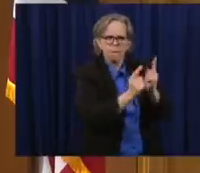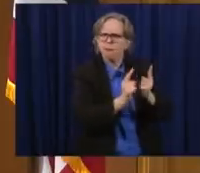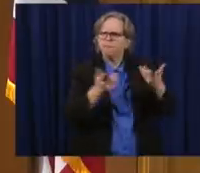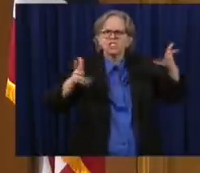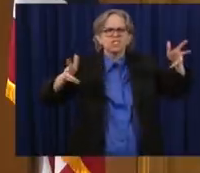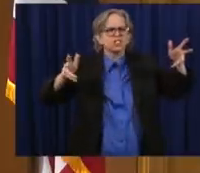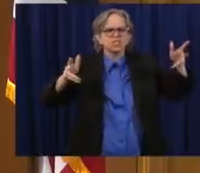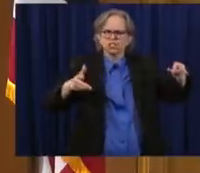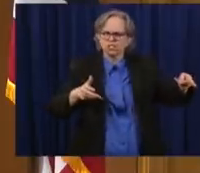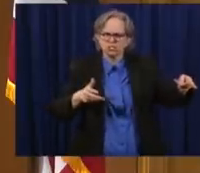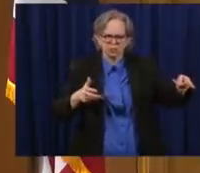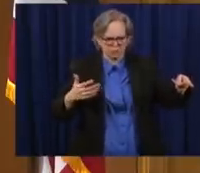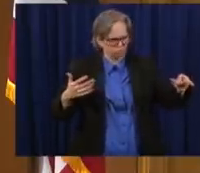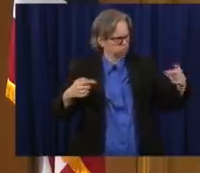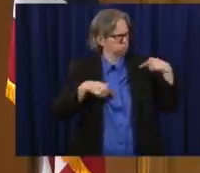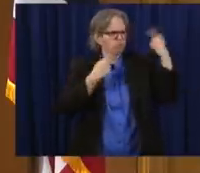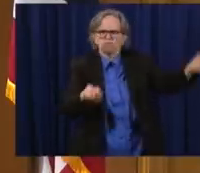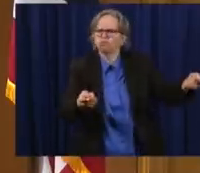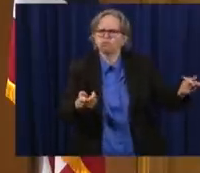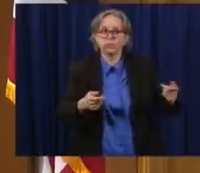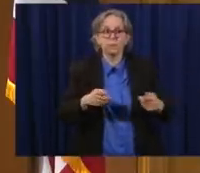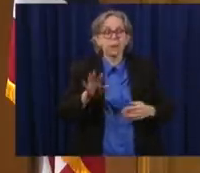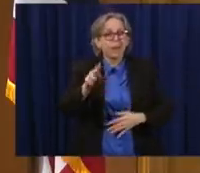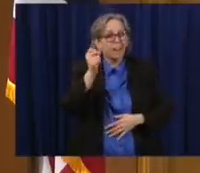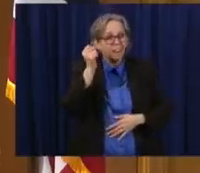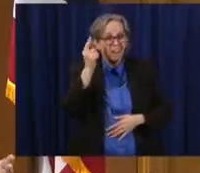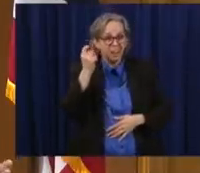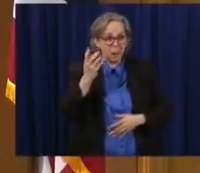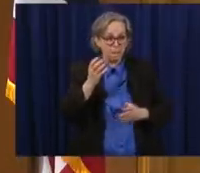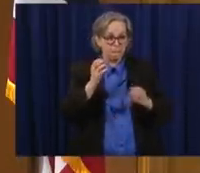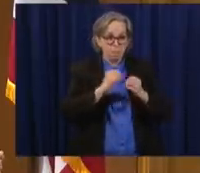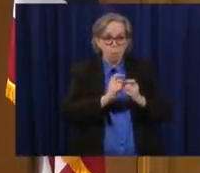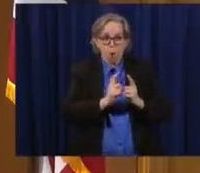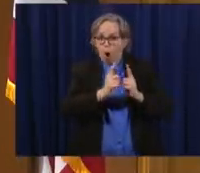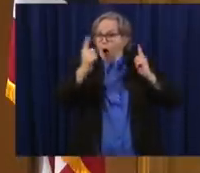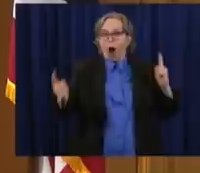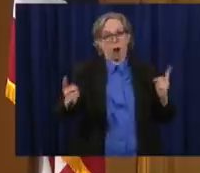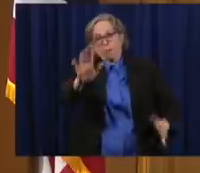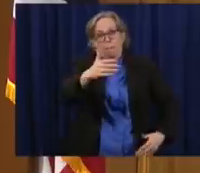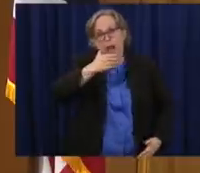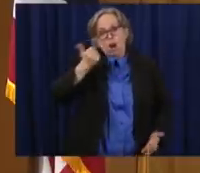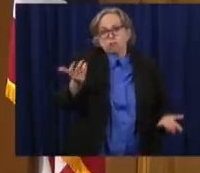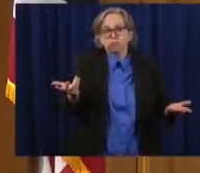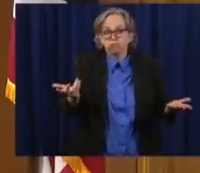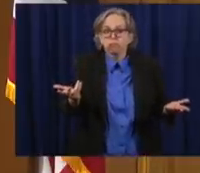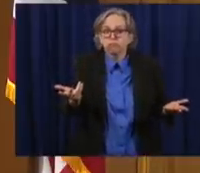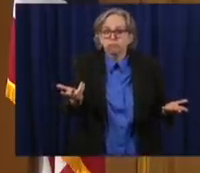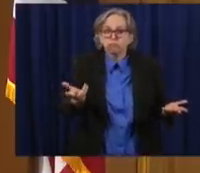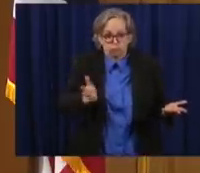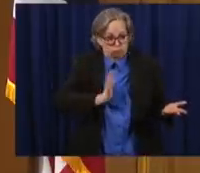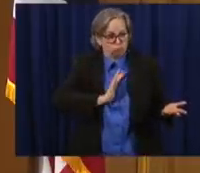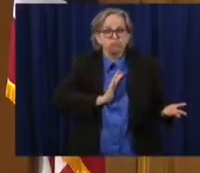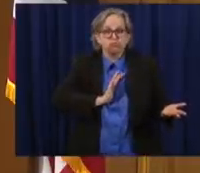norm. Obviously, more distancing is always better.